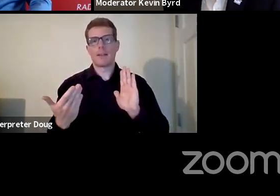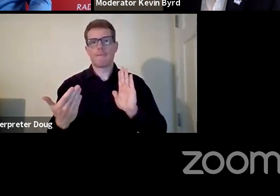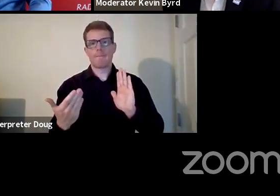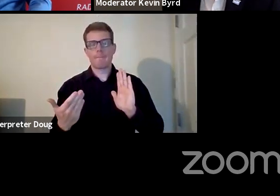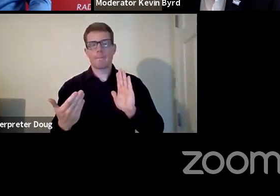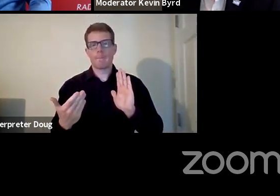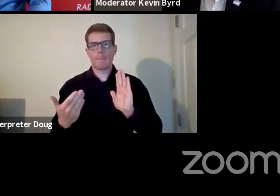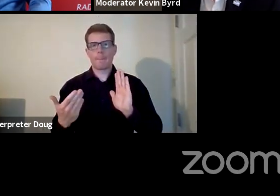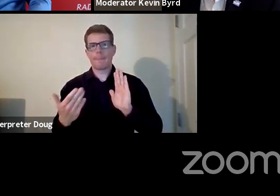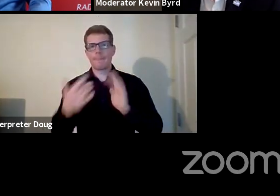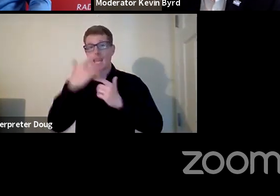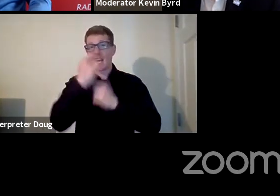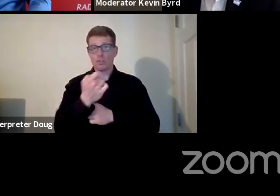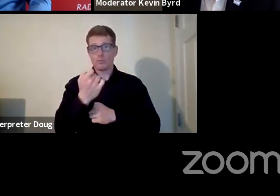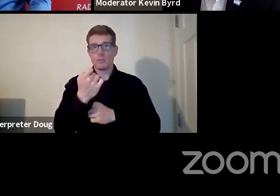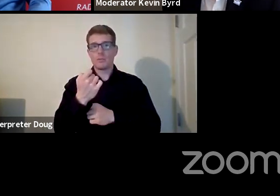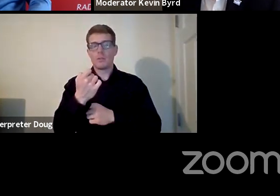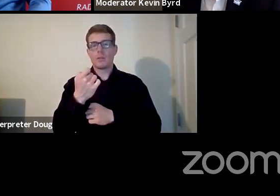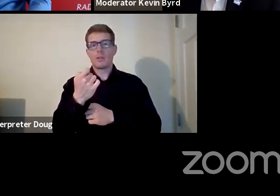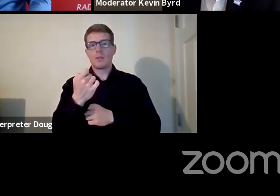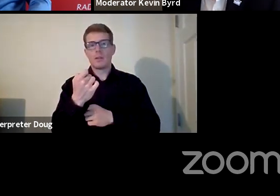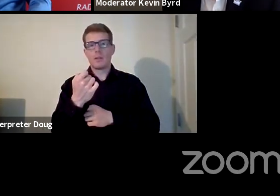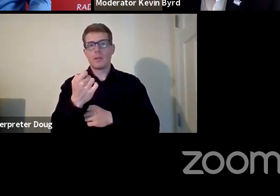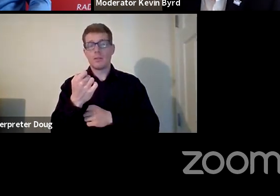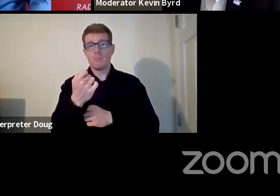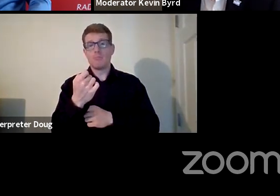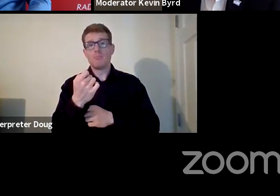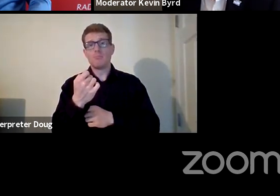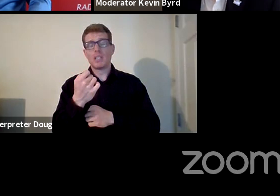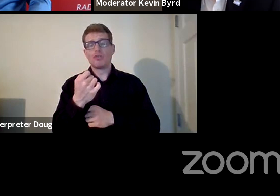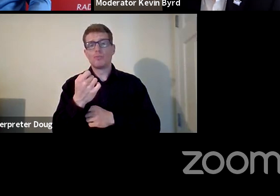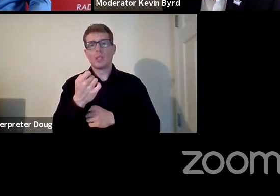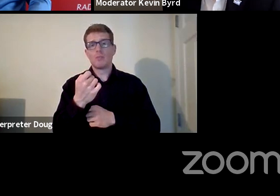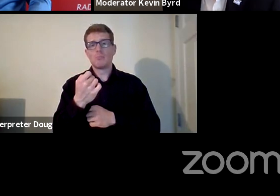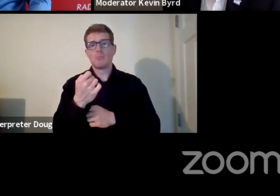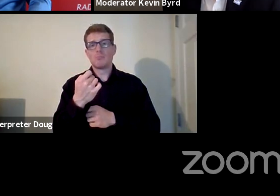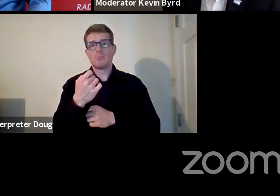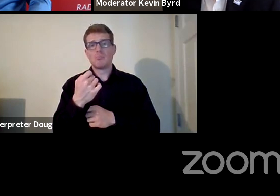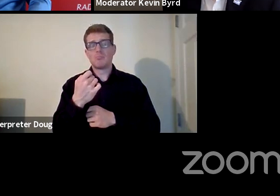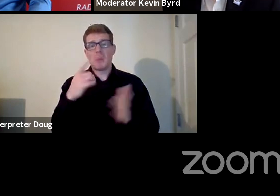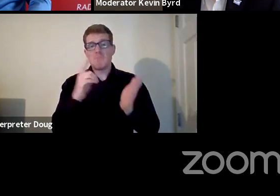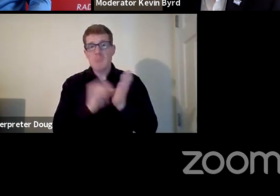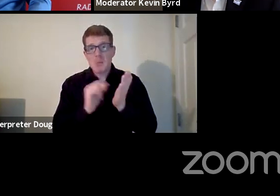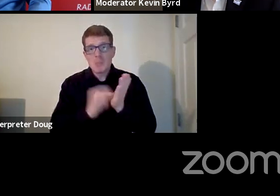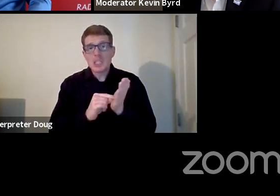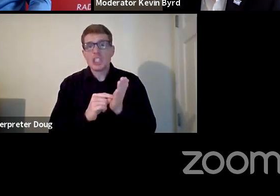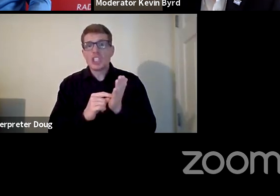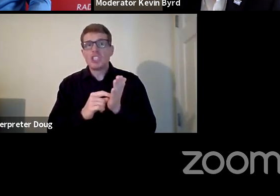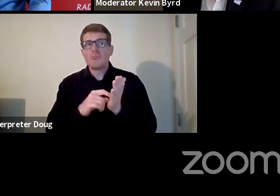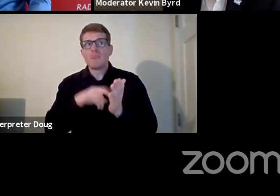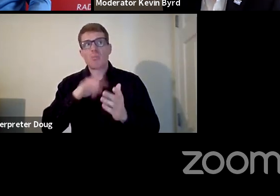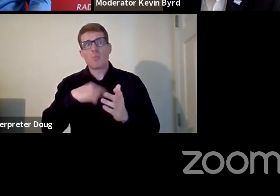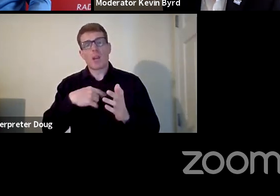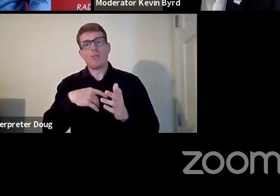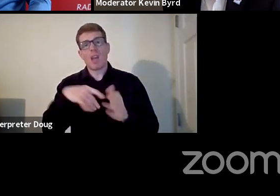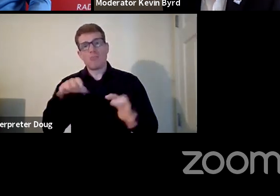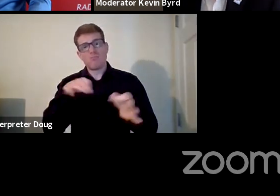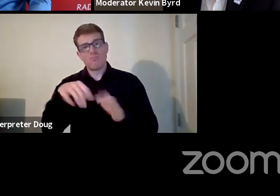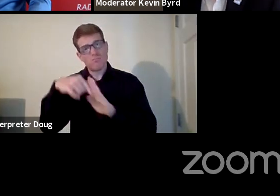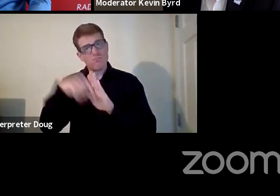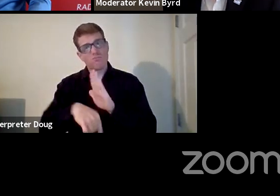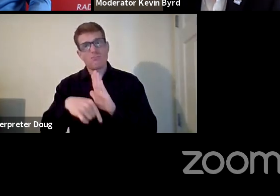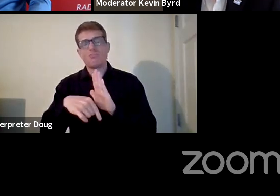It's interesting. We published a very detailed, relatively detailed plan for the fall on Monday. And of course